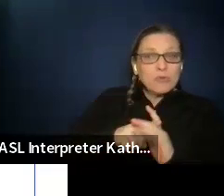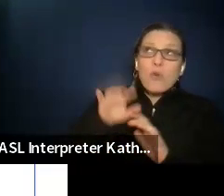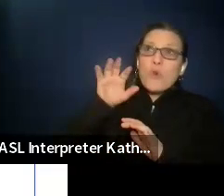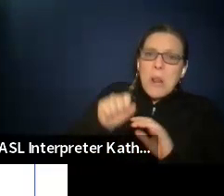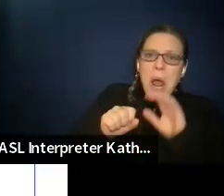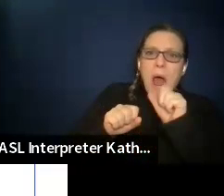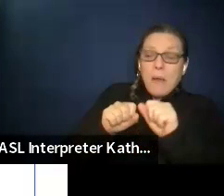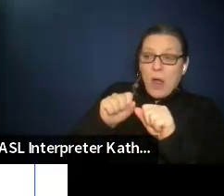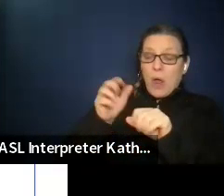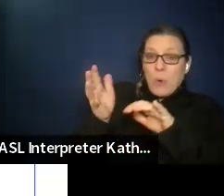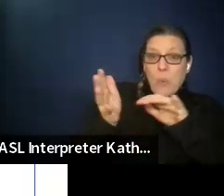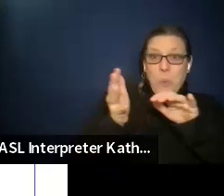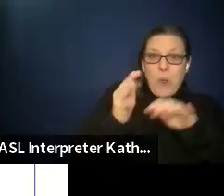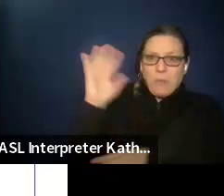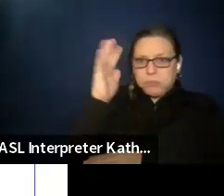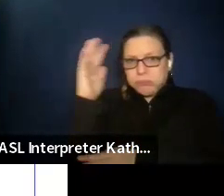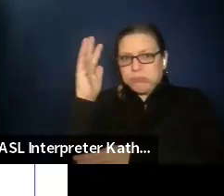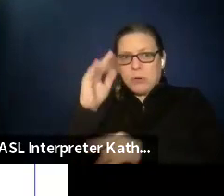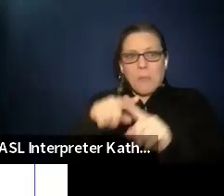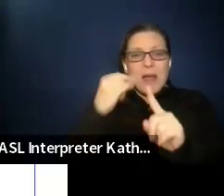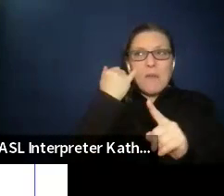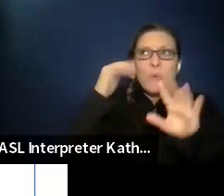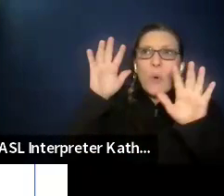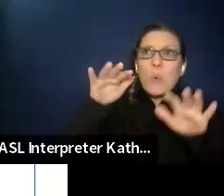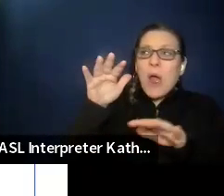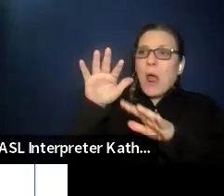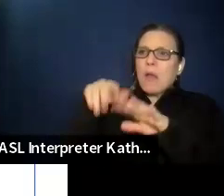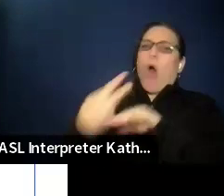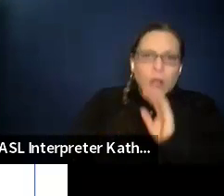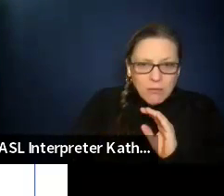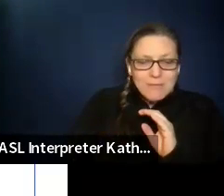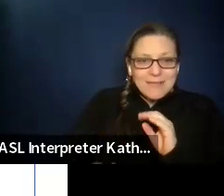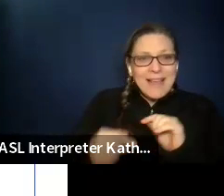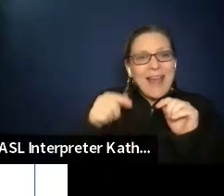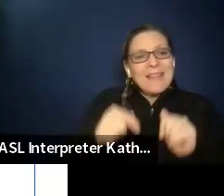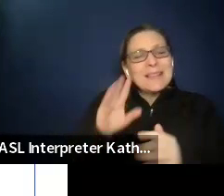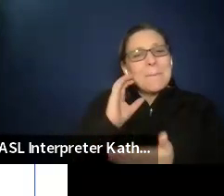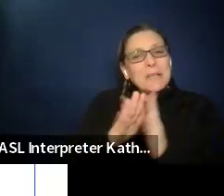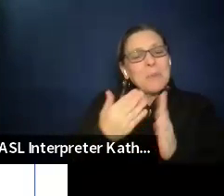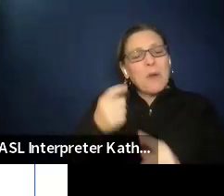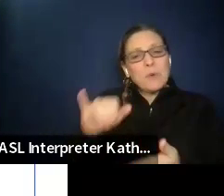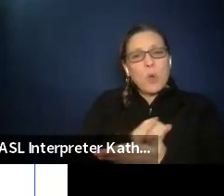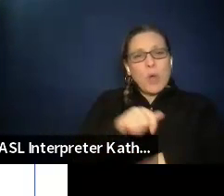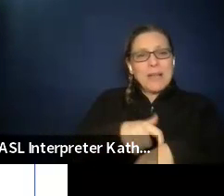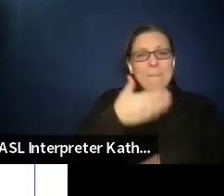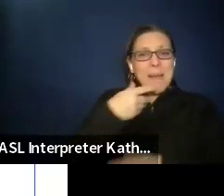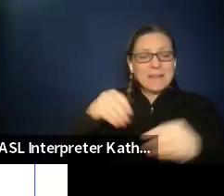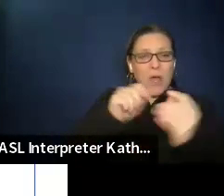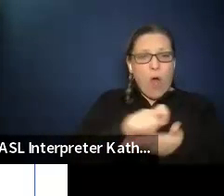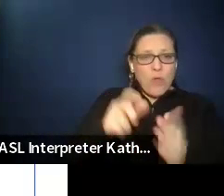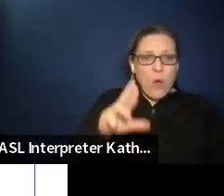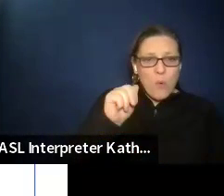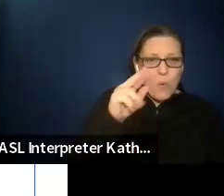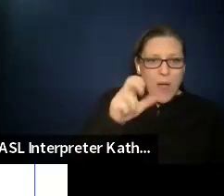strong wind blows and the tree shakes? What if it rains and you slip and fall? This tender picture book by New York Times bestselling author Randall